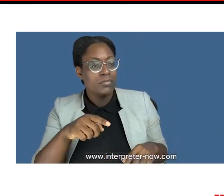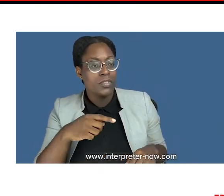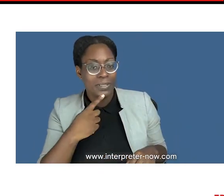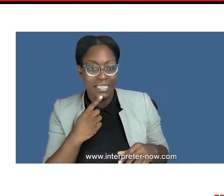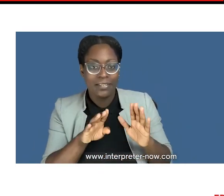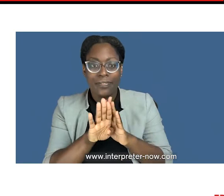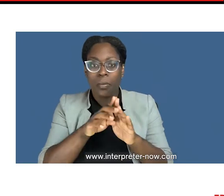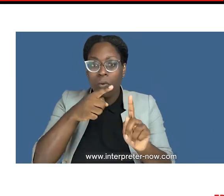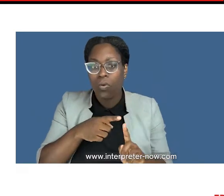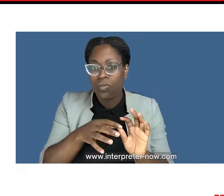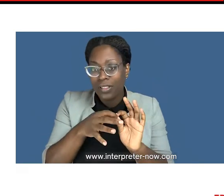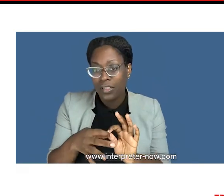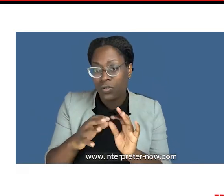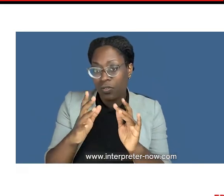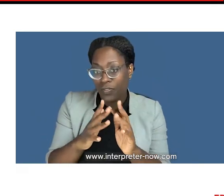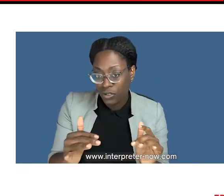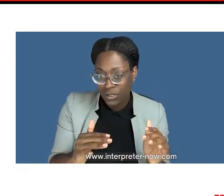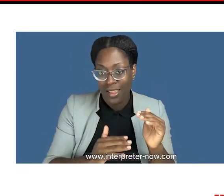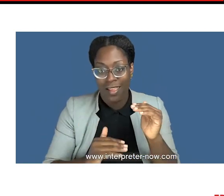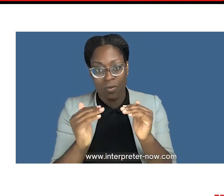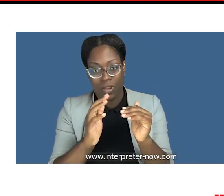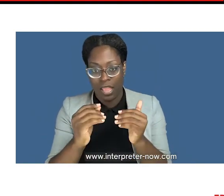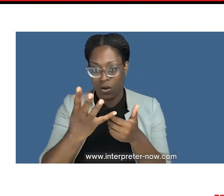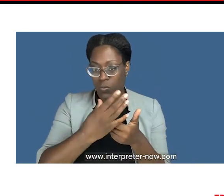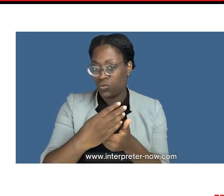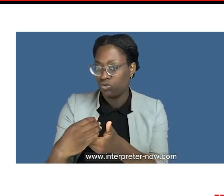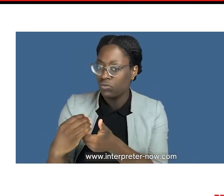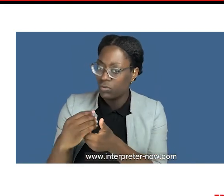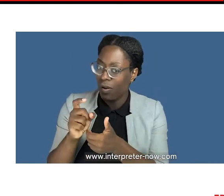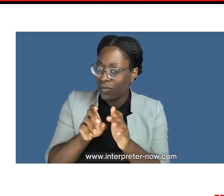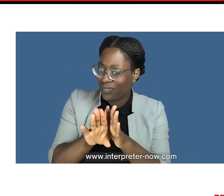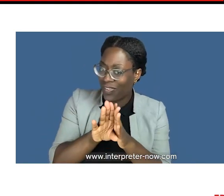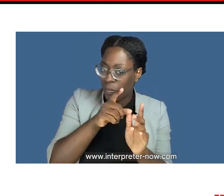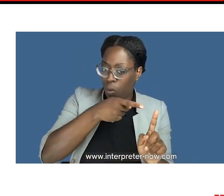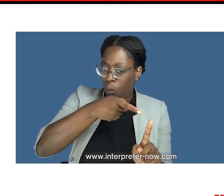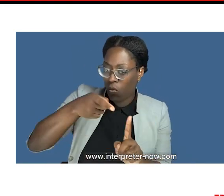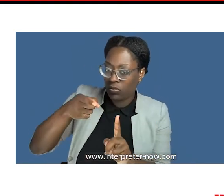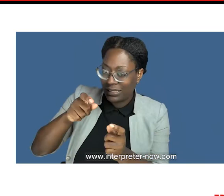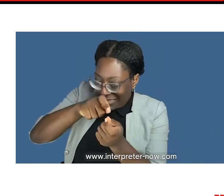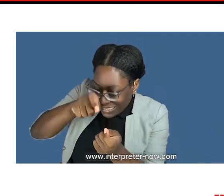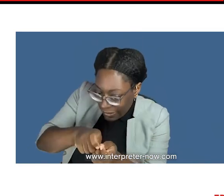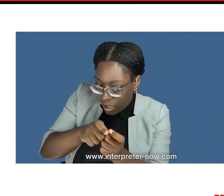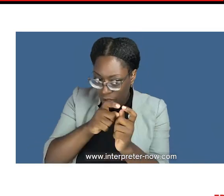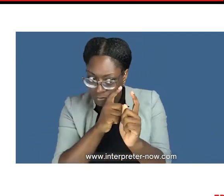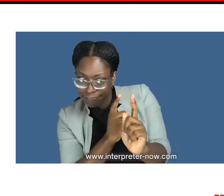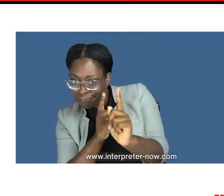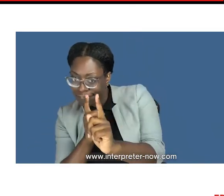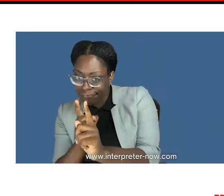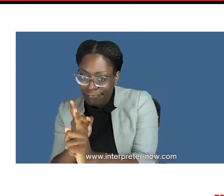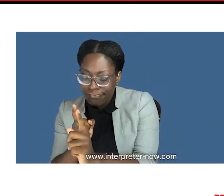look at developing goals around diversity, around equity, and around inclusion, all three of